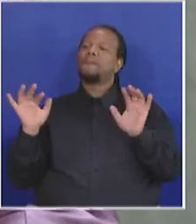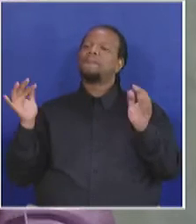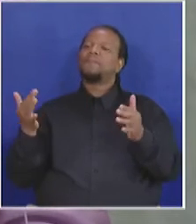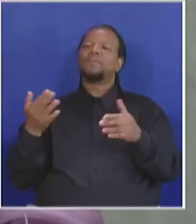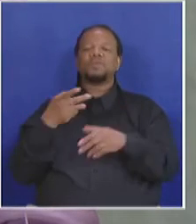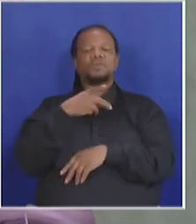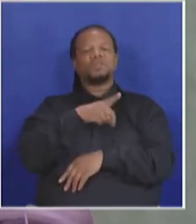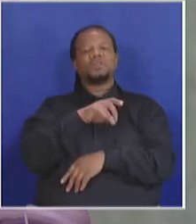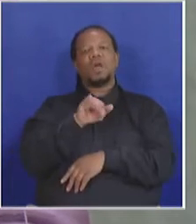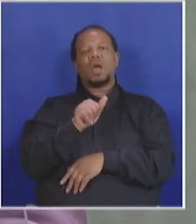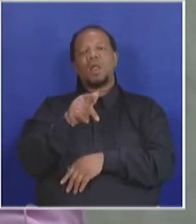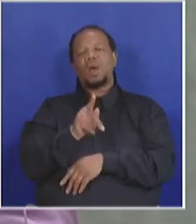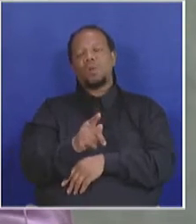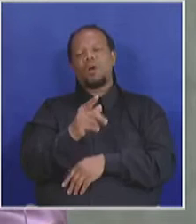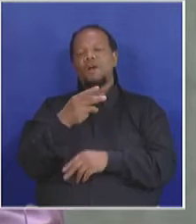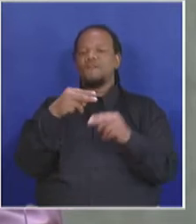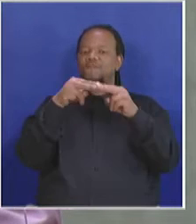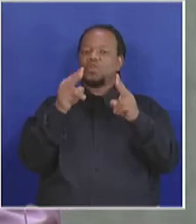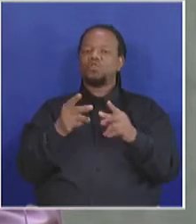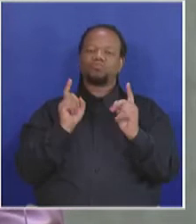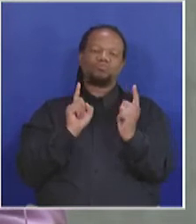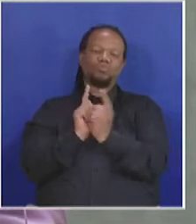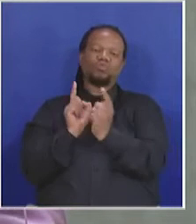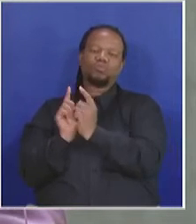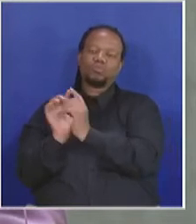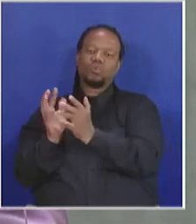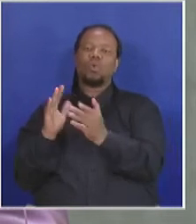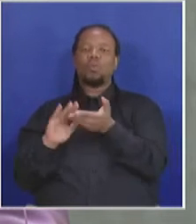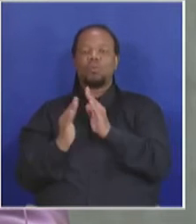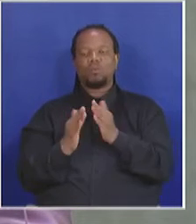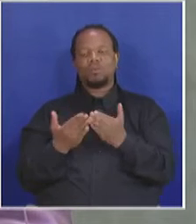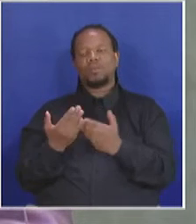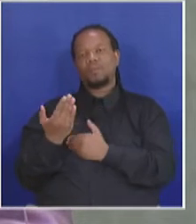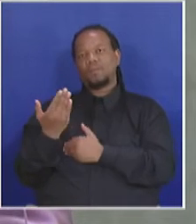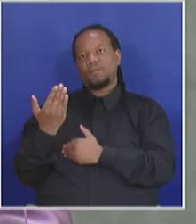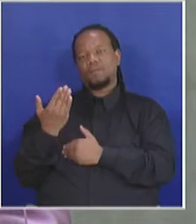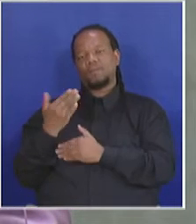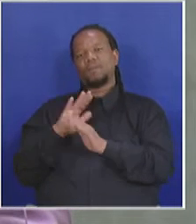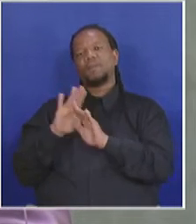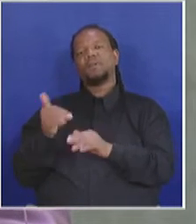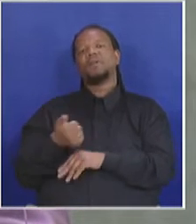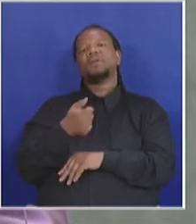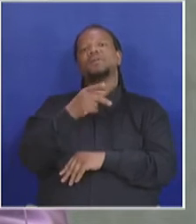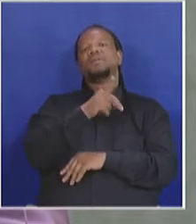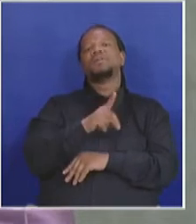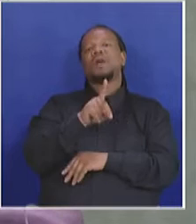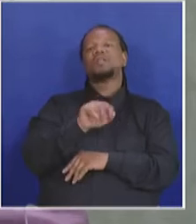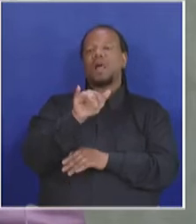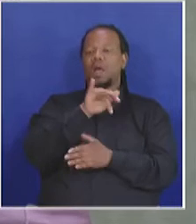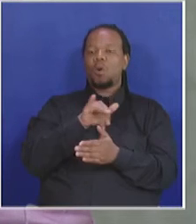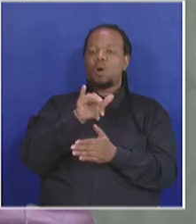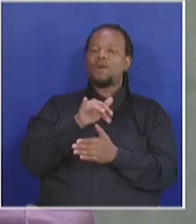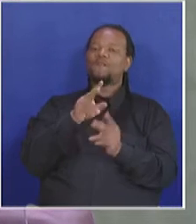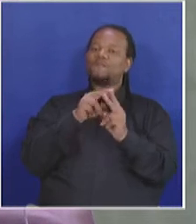Agricultural Village. The delegation previously visited the Diatalawa Agricultural Village during the